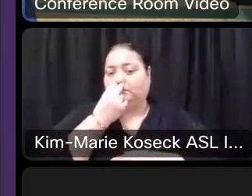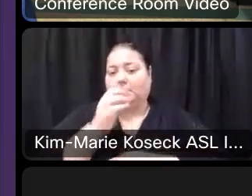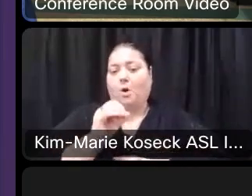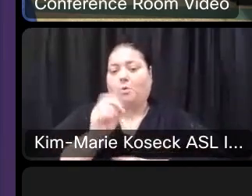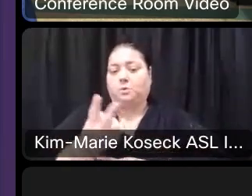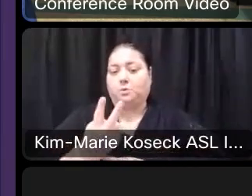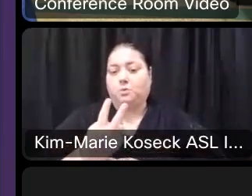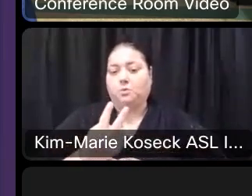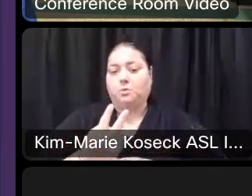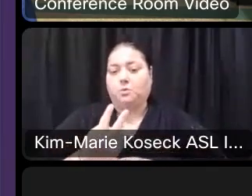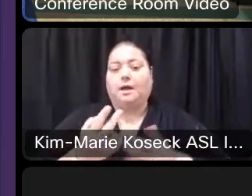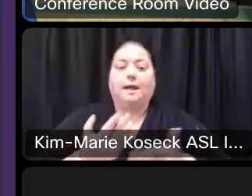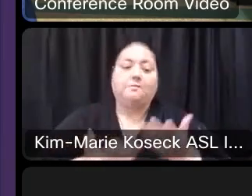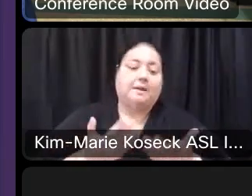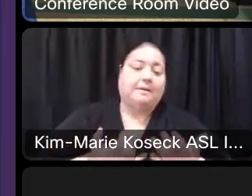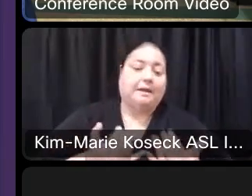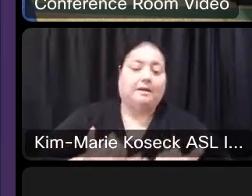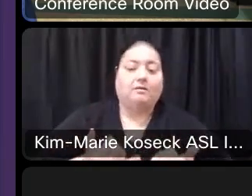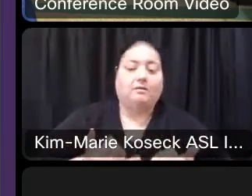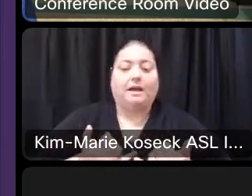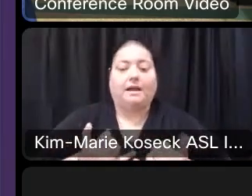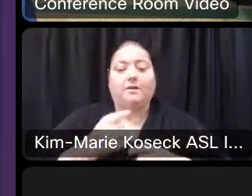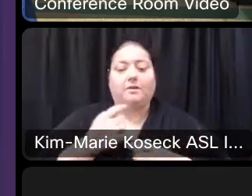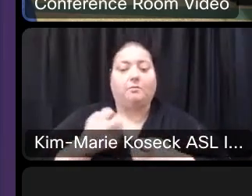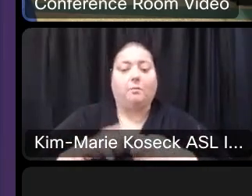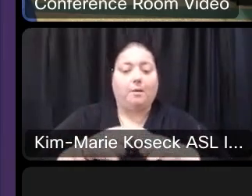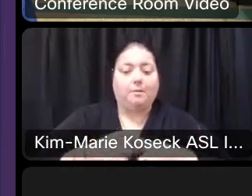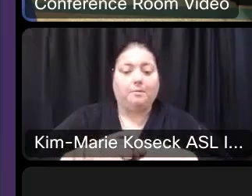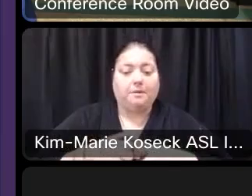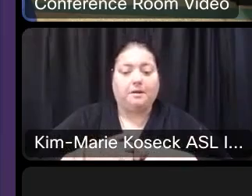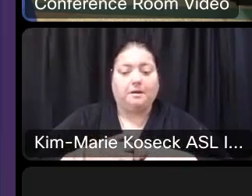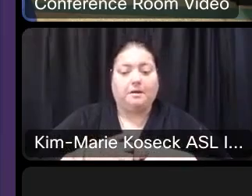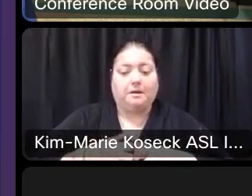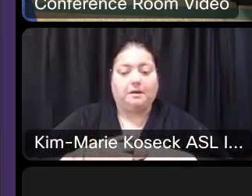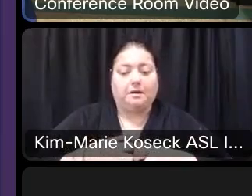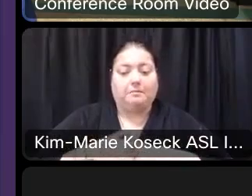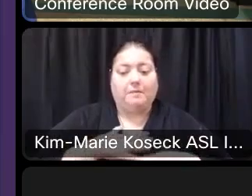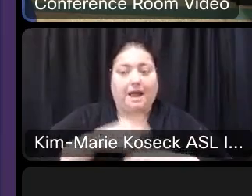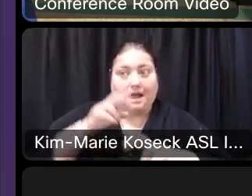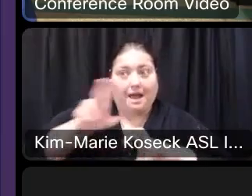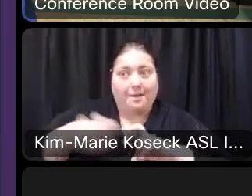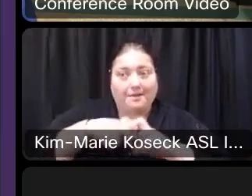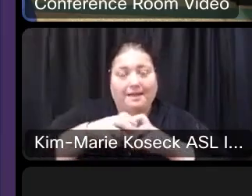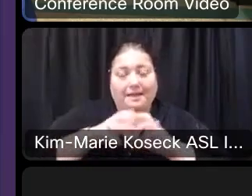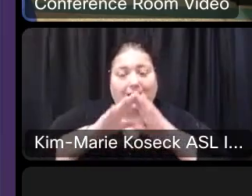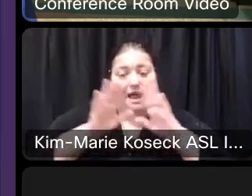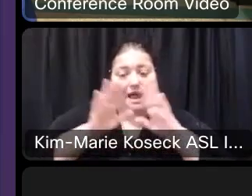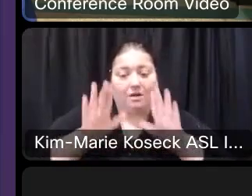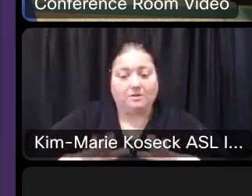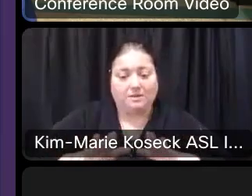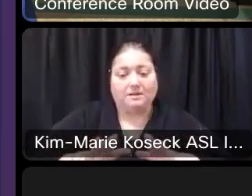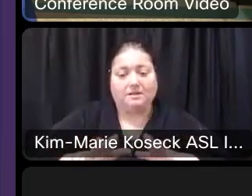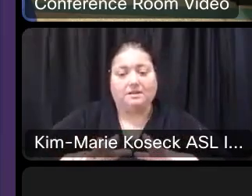And also right now the problems I'm dealing with is my updated housing subsidy. It's still